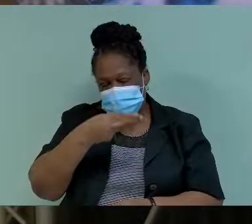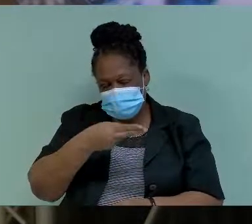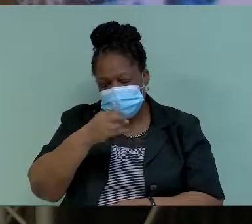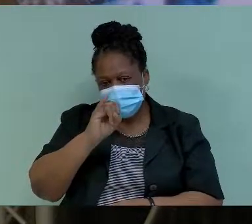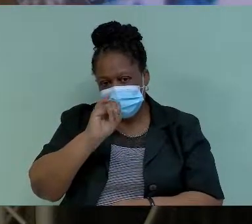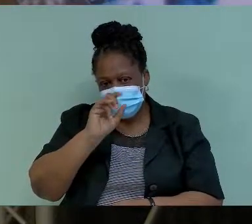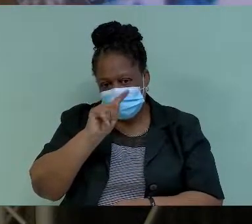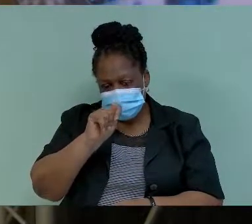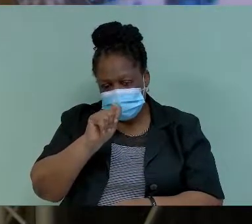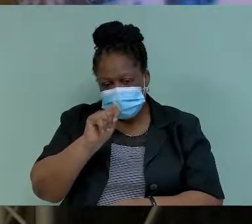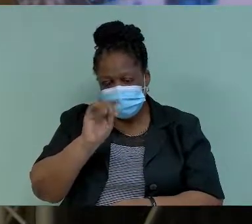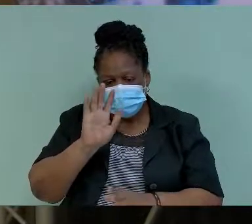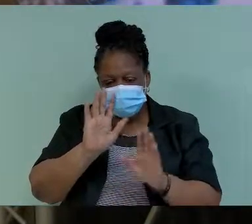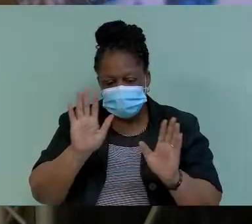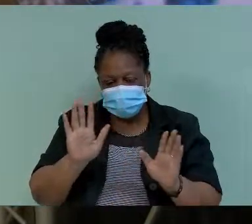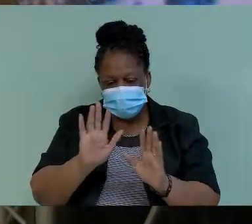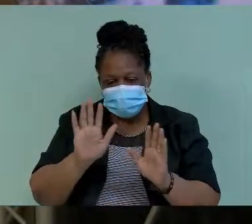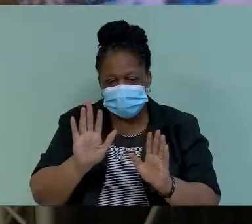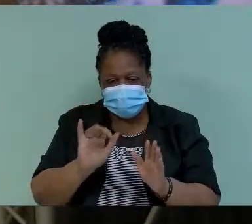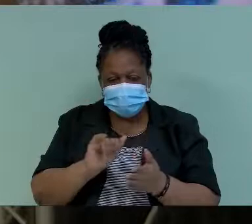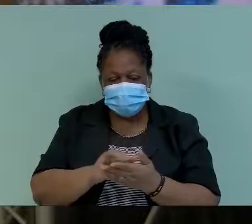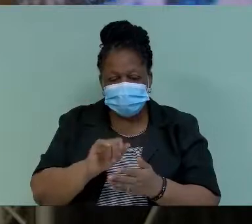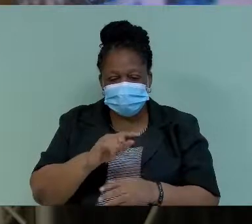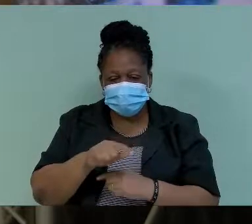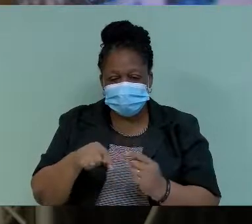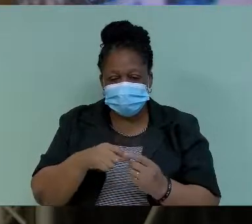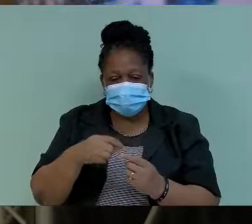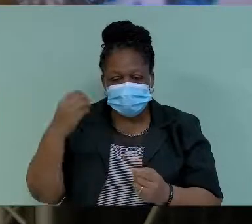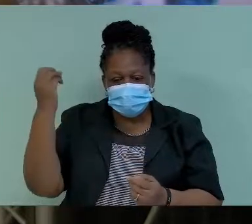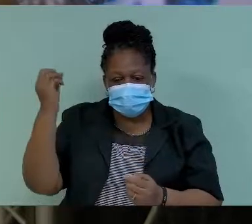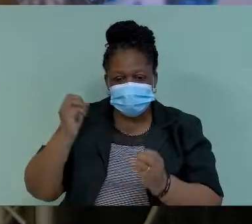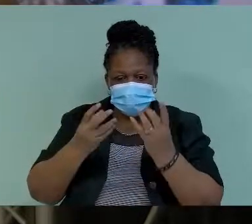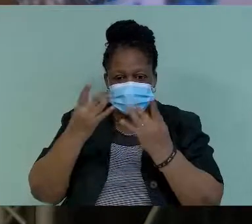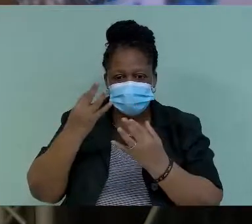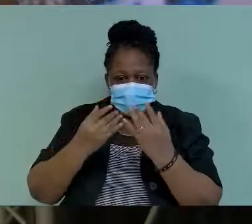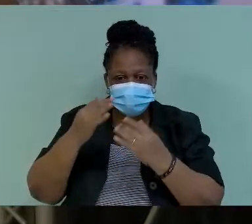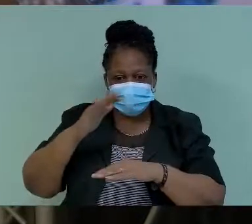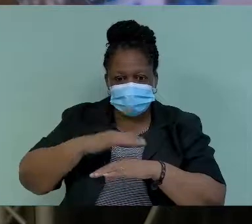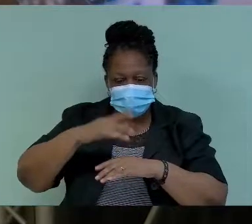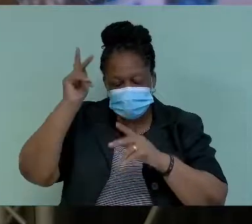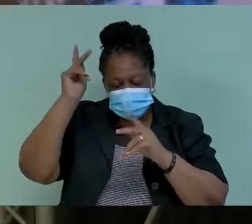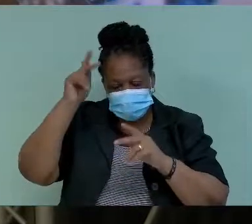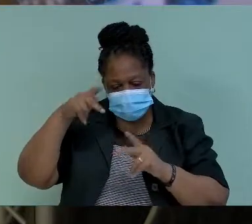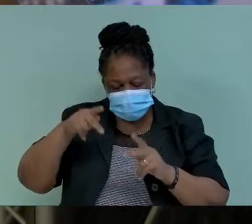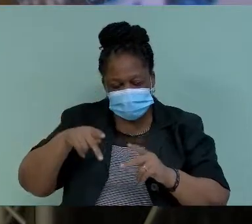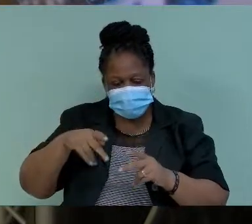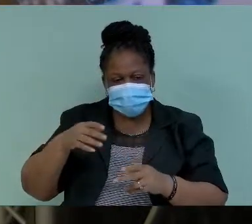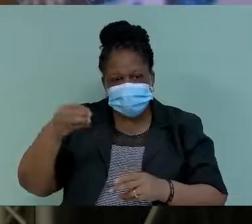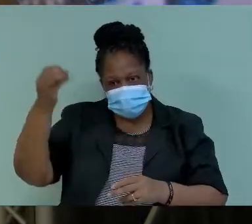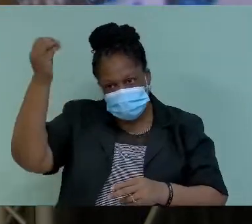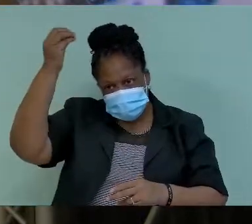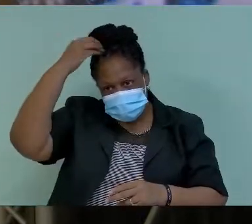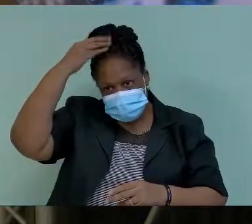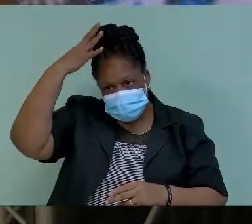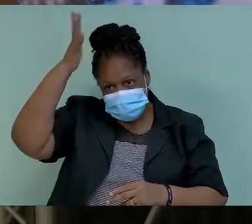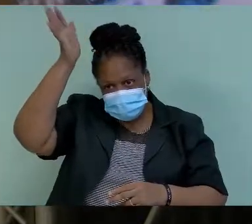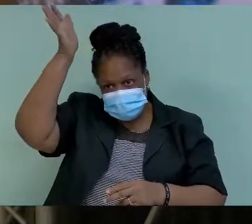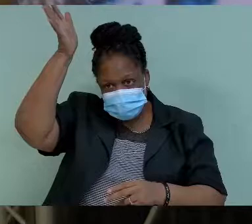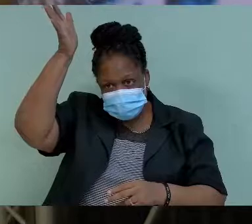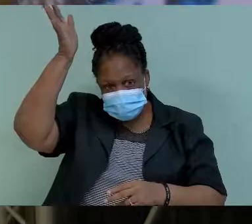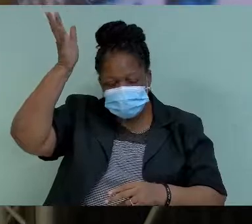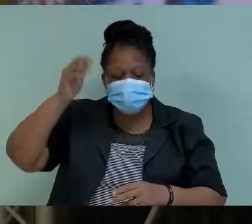Jerusalem alike. The Prime Minister has indicated that, like Ezra